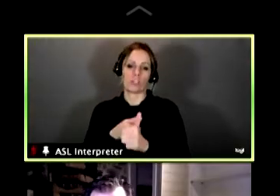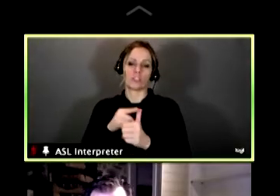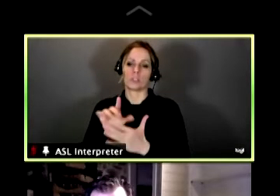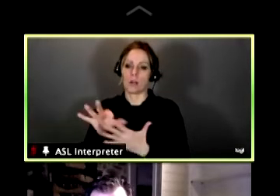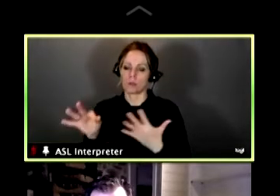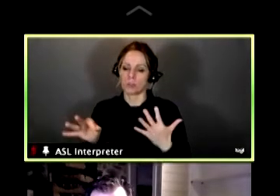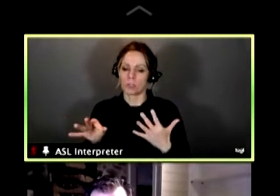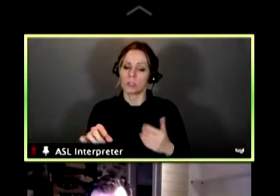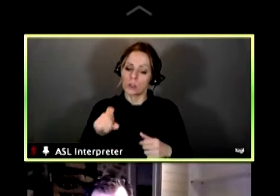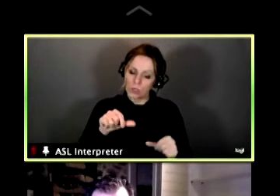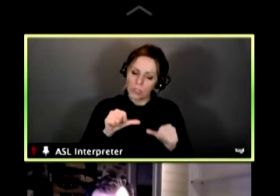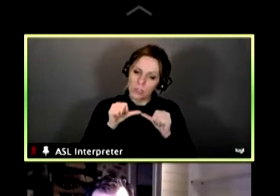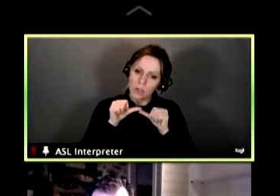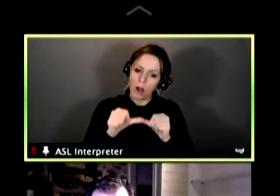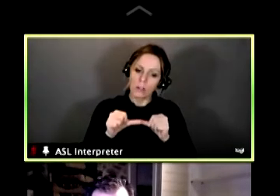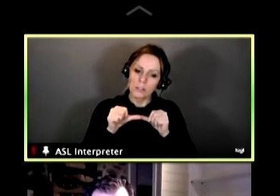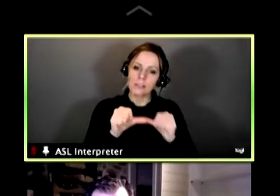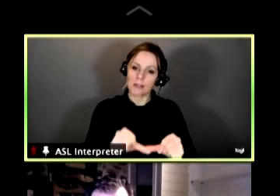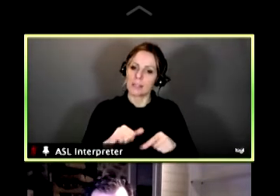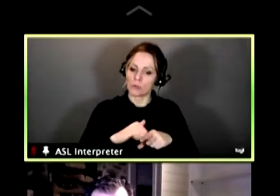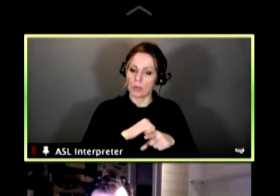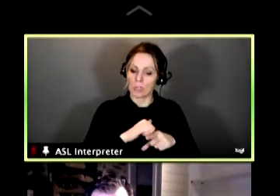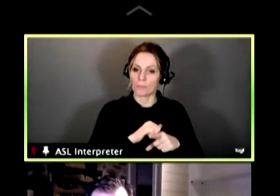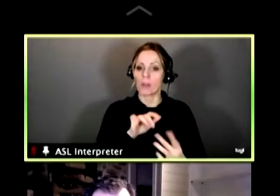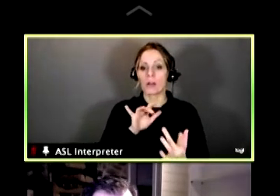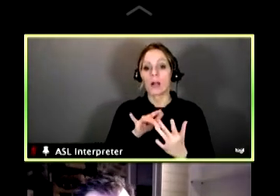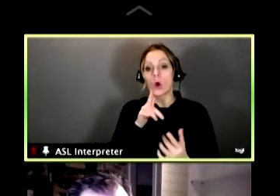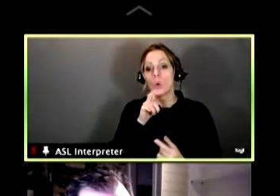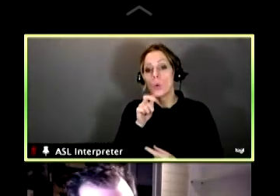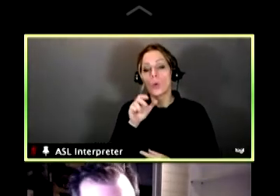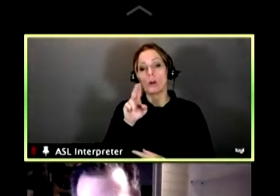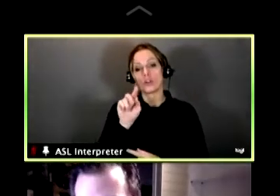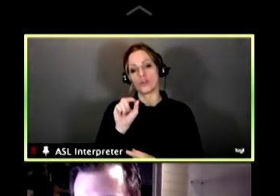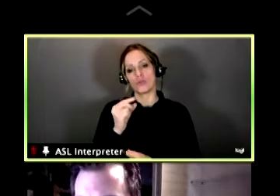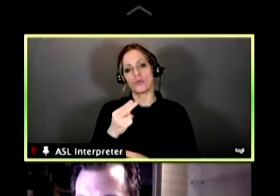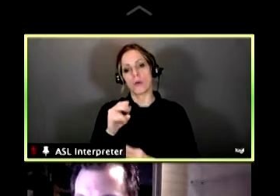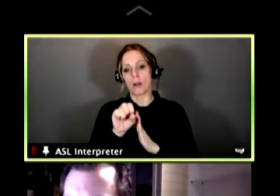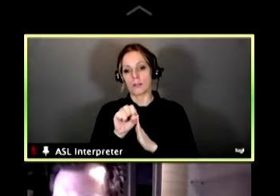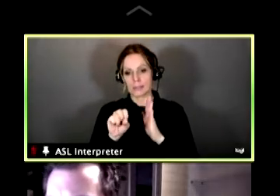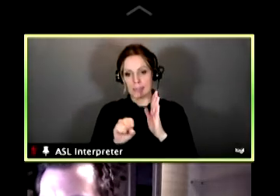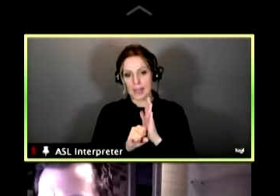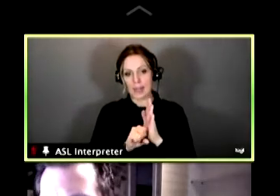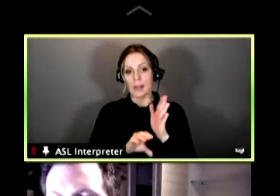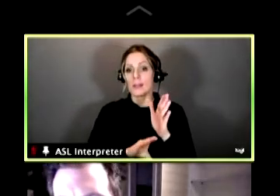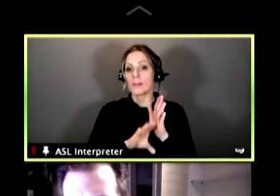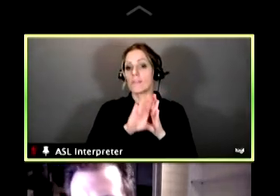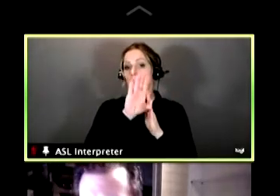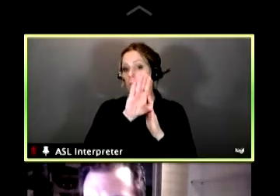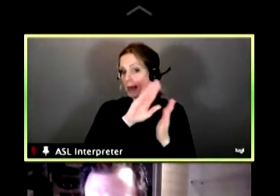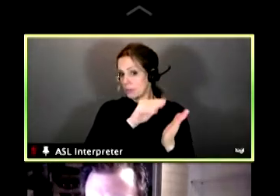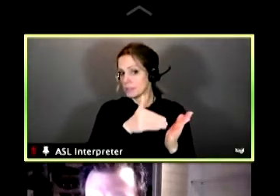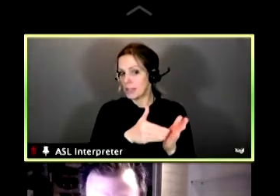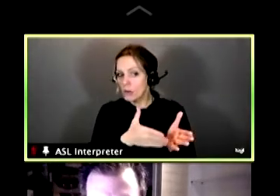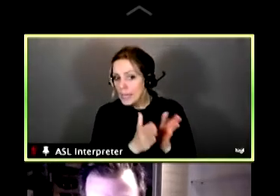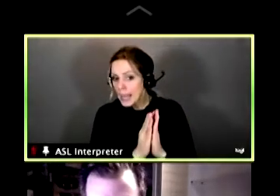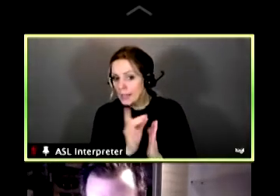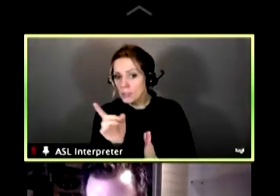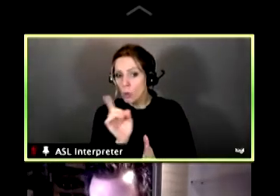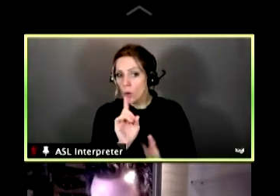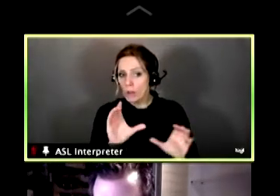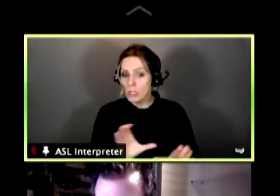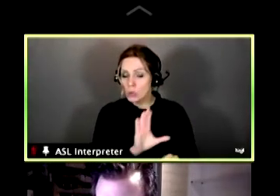constantly. You can contact the Utah State Developmental Center and find out where they get their MAMP training done. And